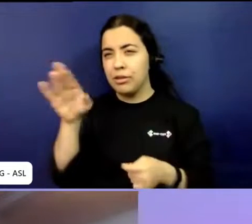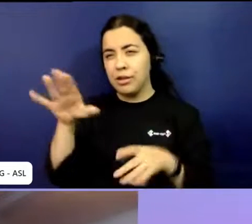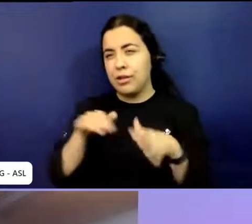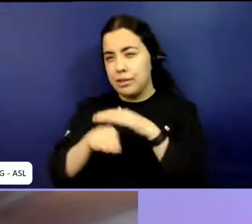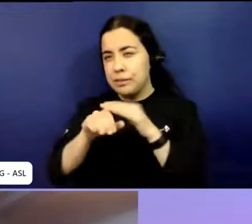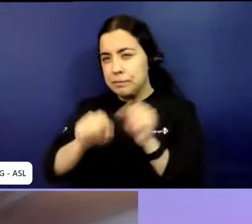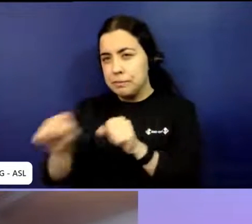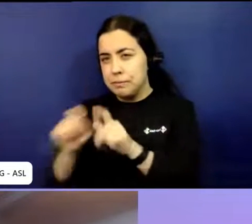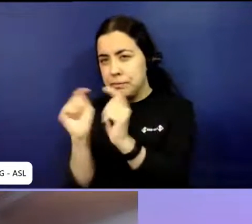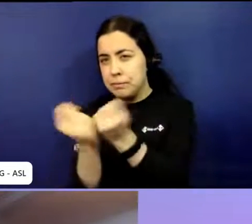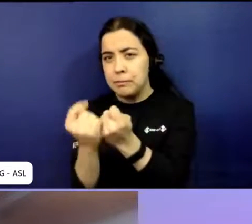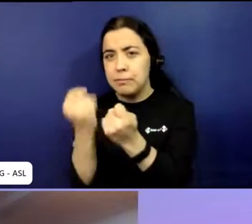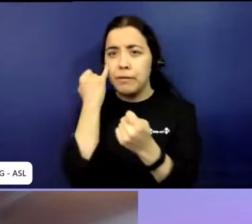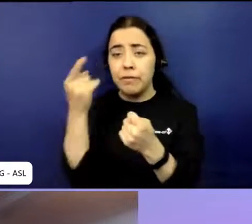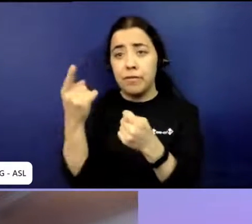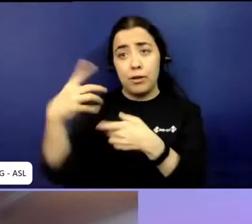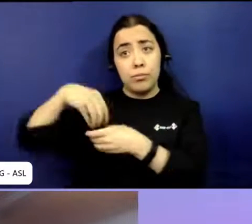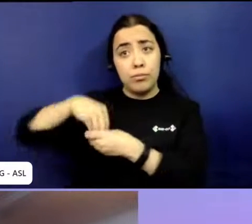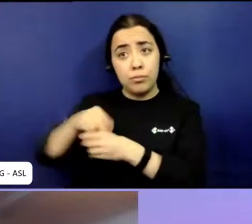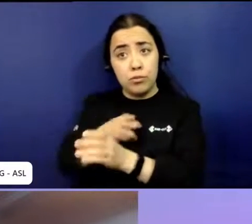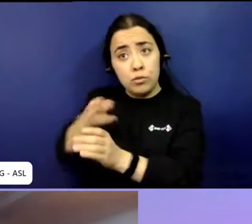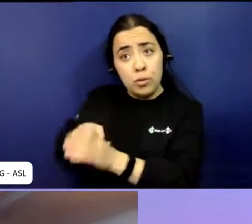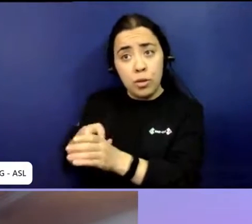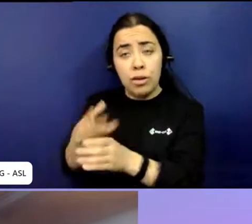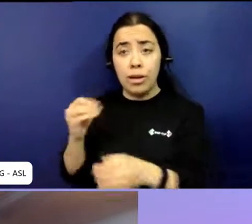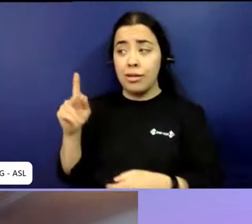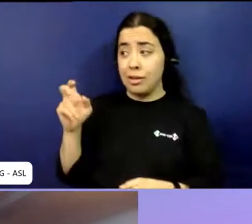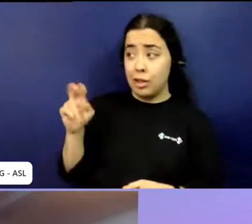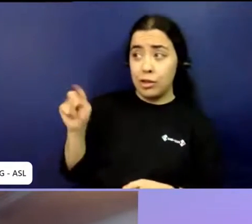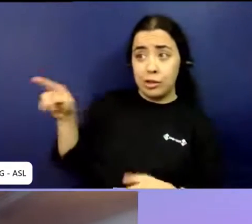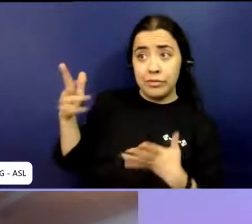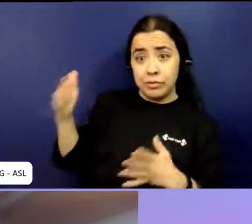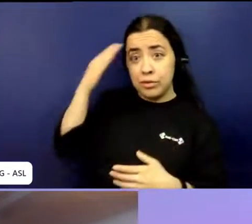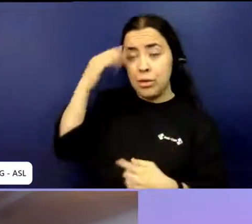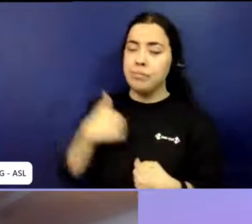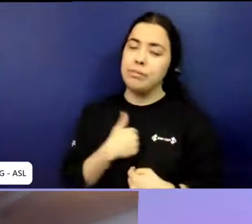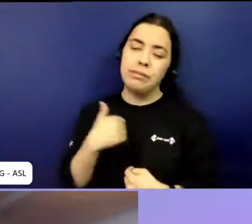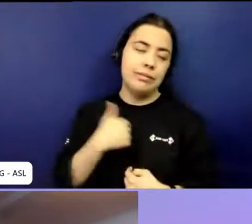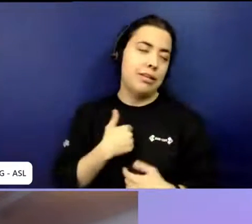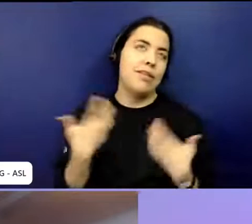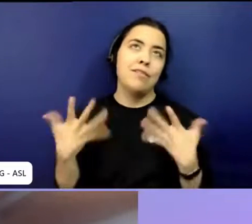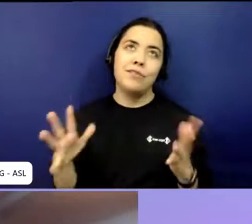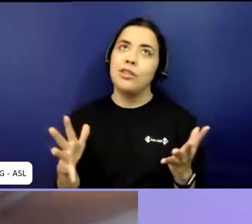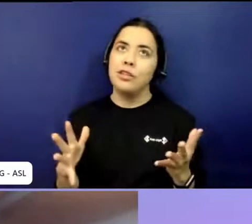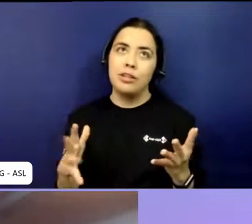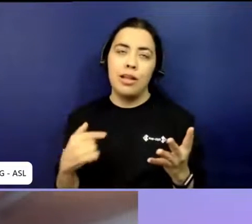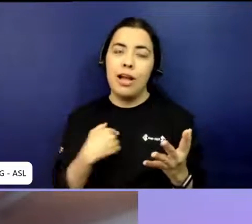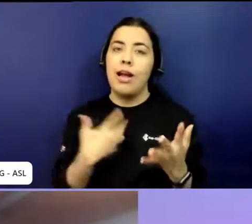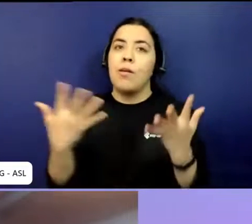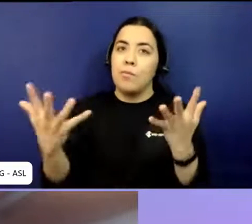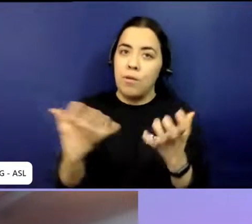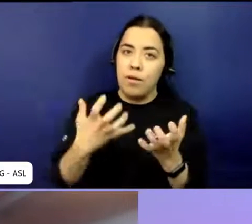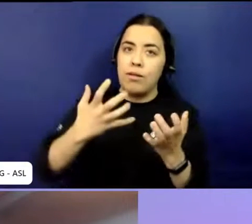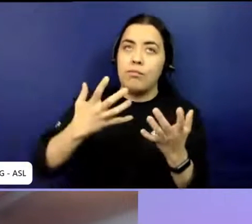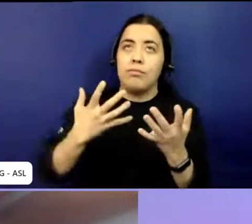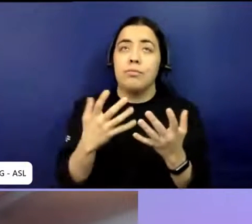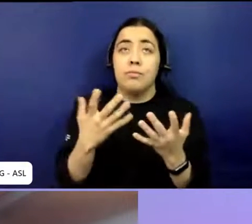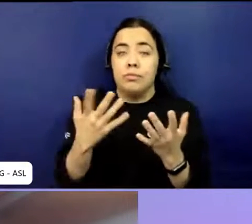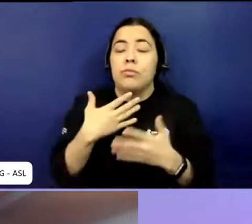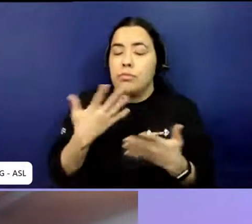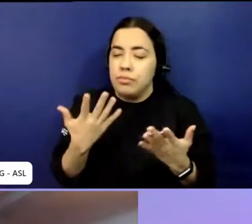team is on, and Karen knows I am a huge stickler on documentation.